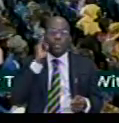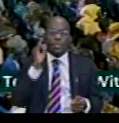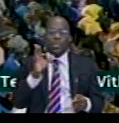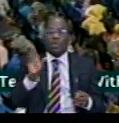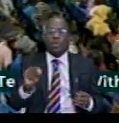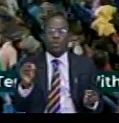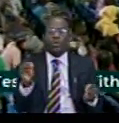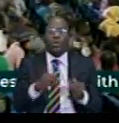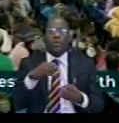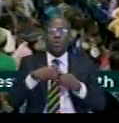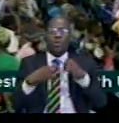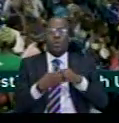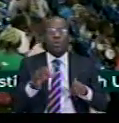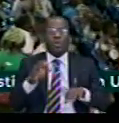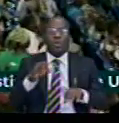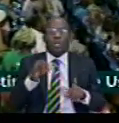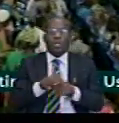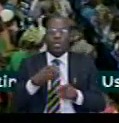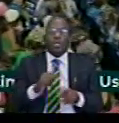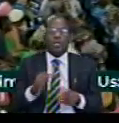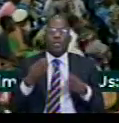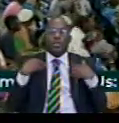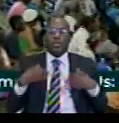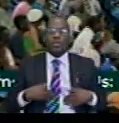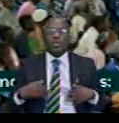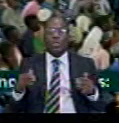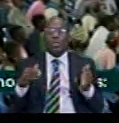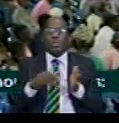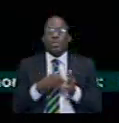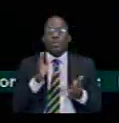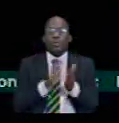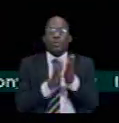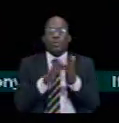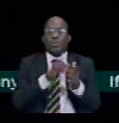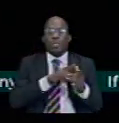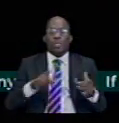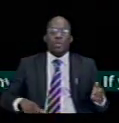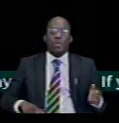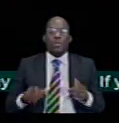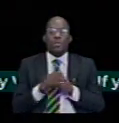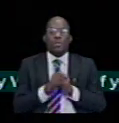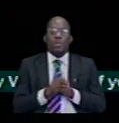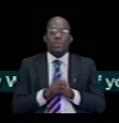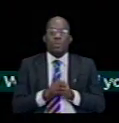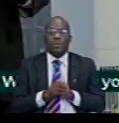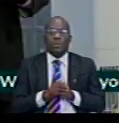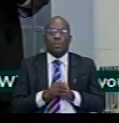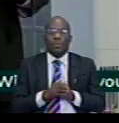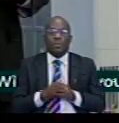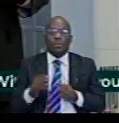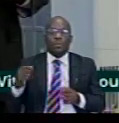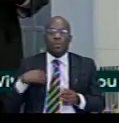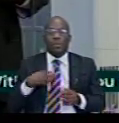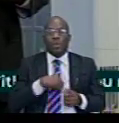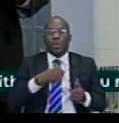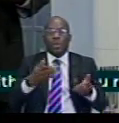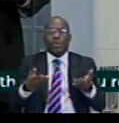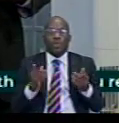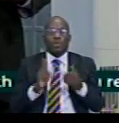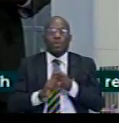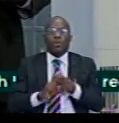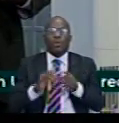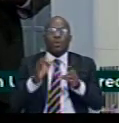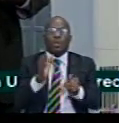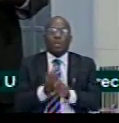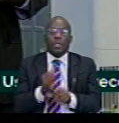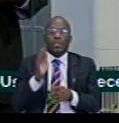Lord. Alléluia. Amen. On va recevoir les témoignages en ligne. We will want to receive some testimonies